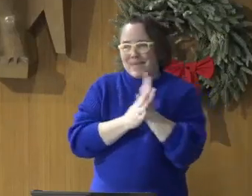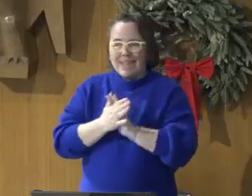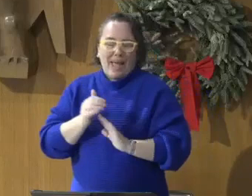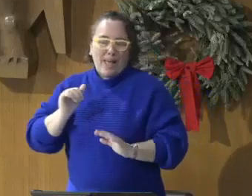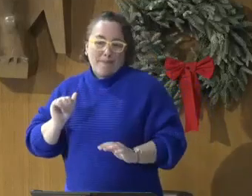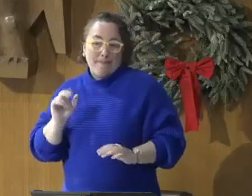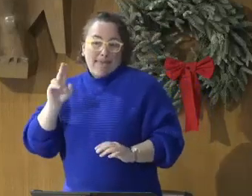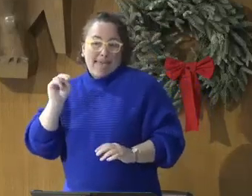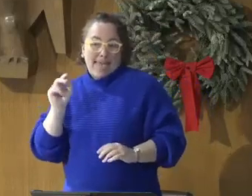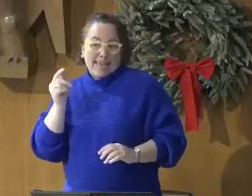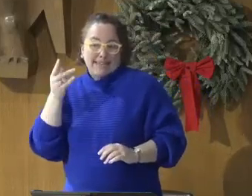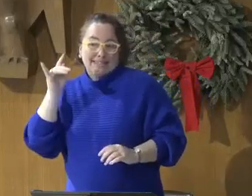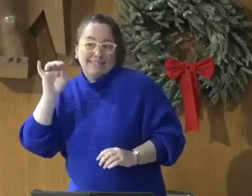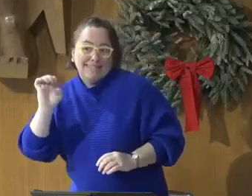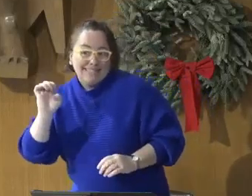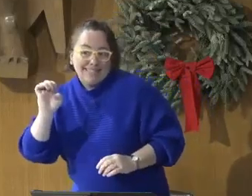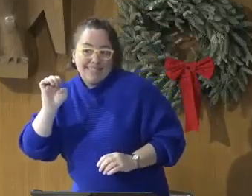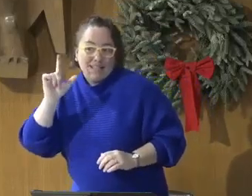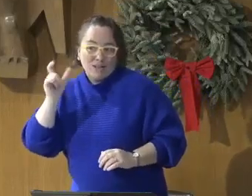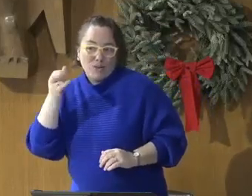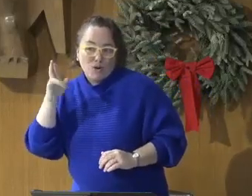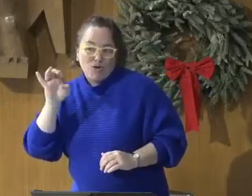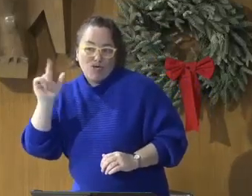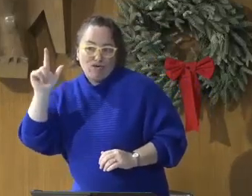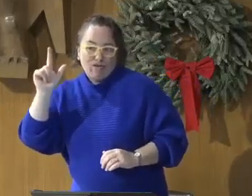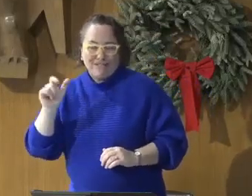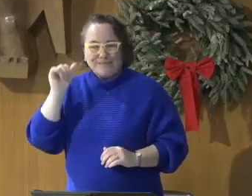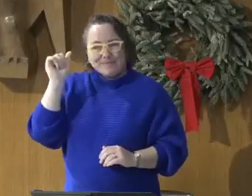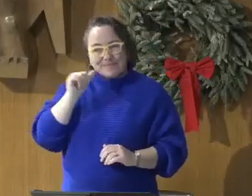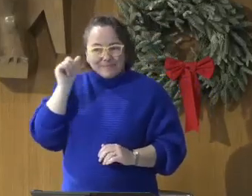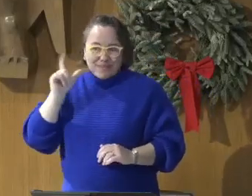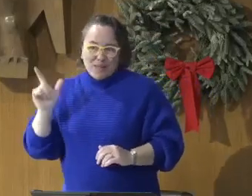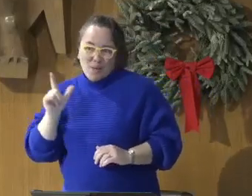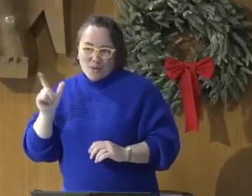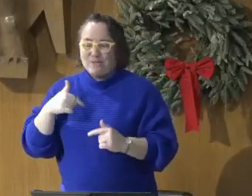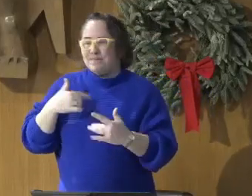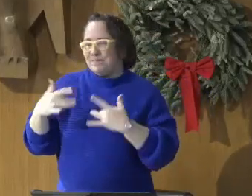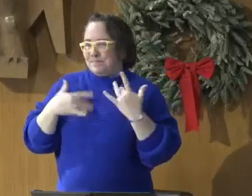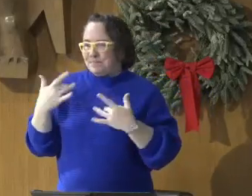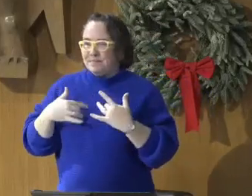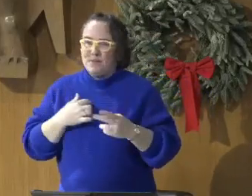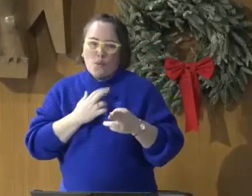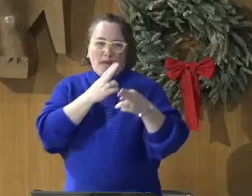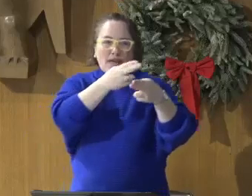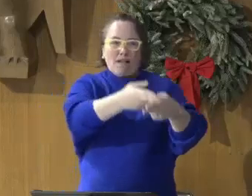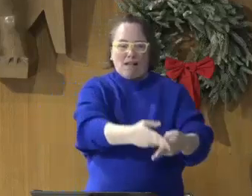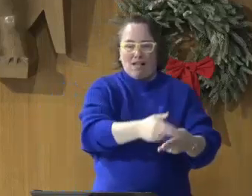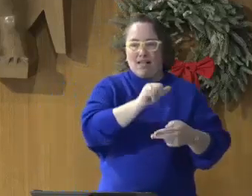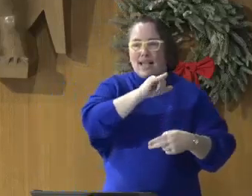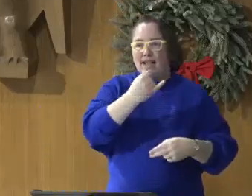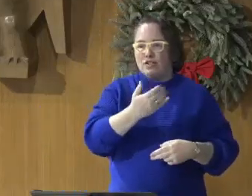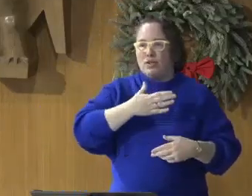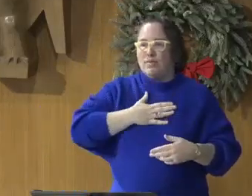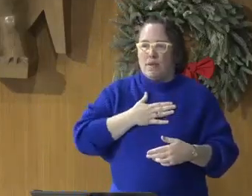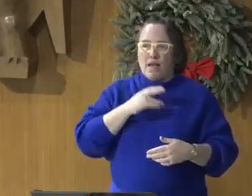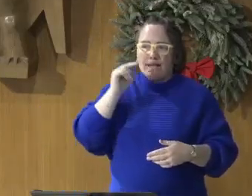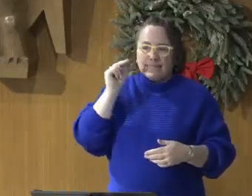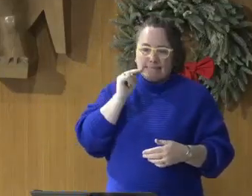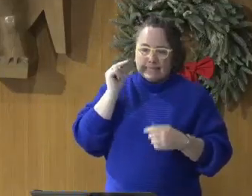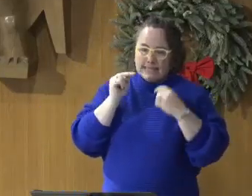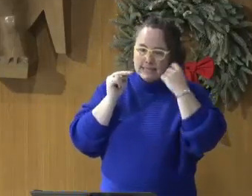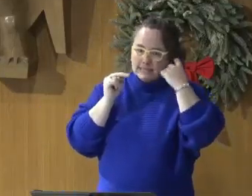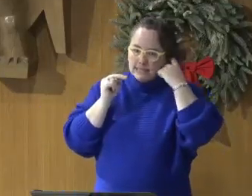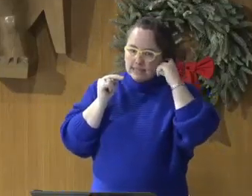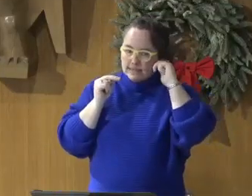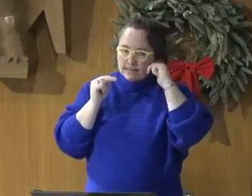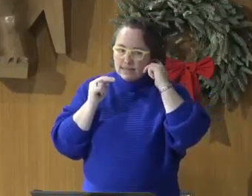even though she's not my biological sister. But I call AJ my niece. And